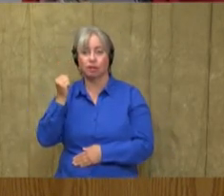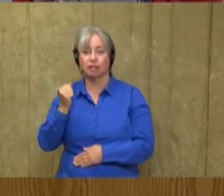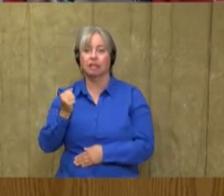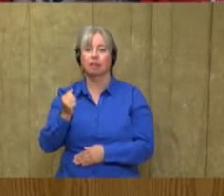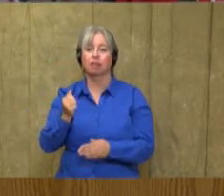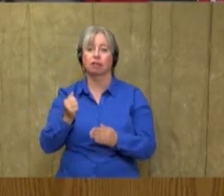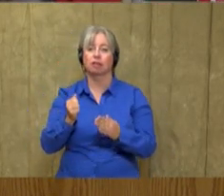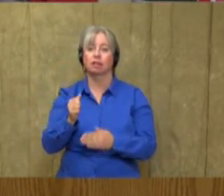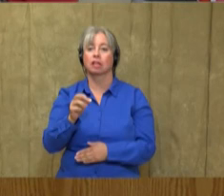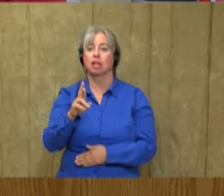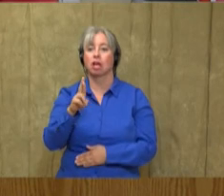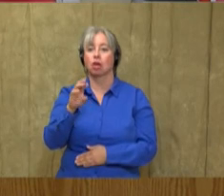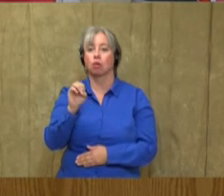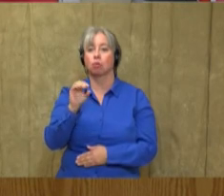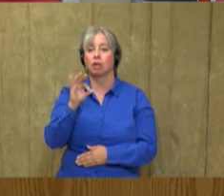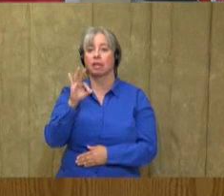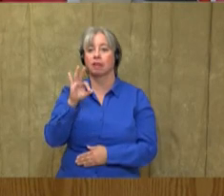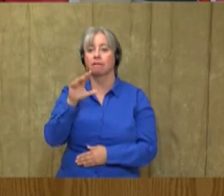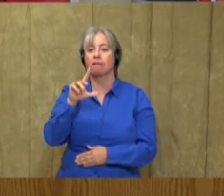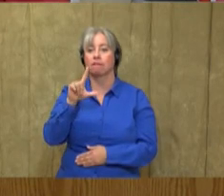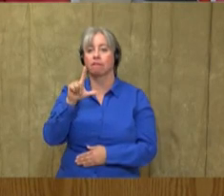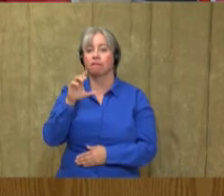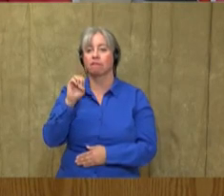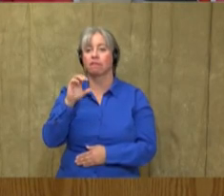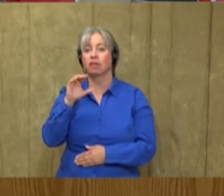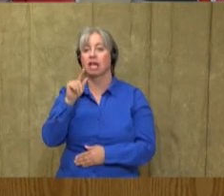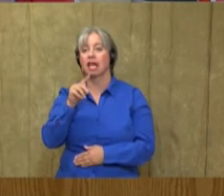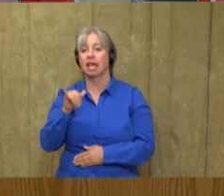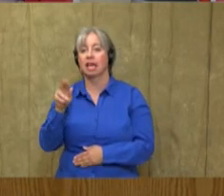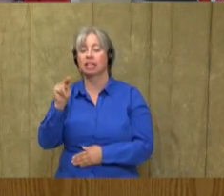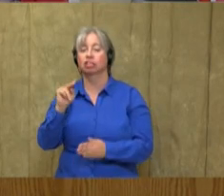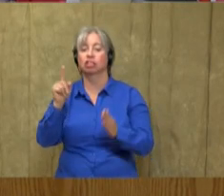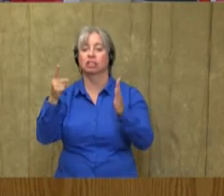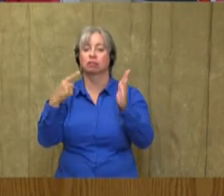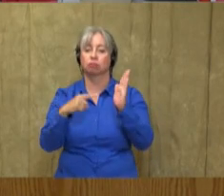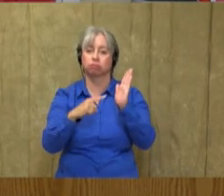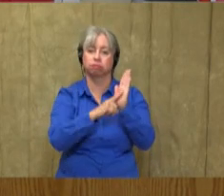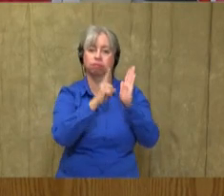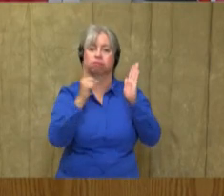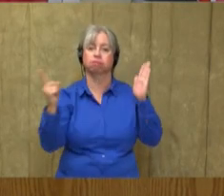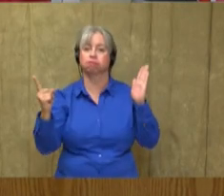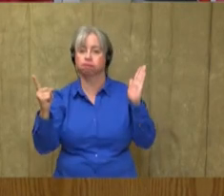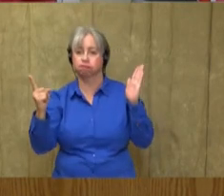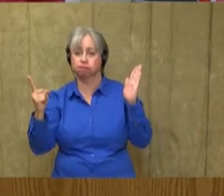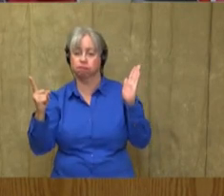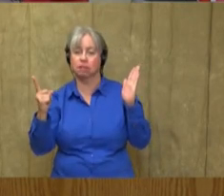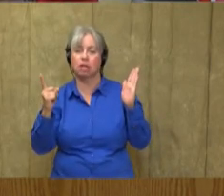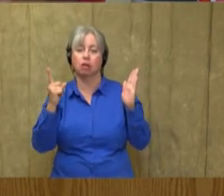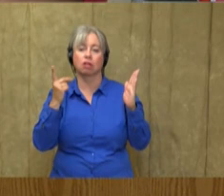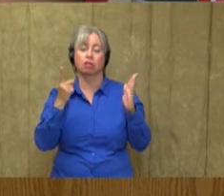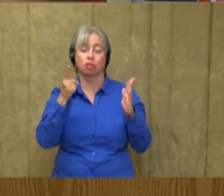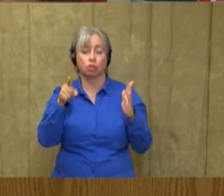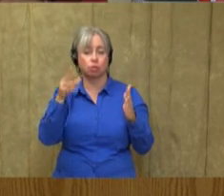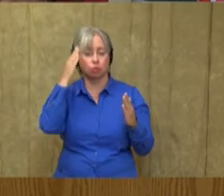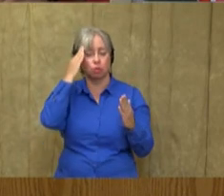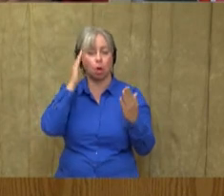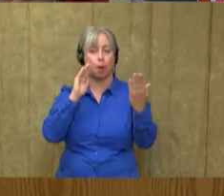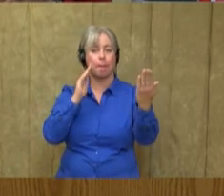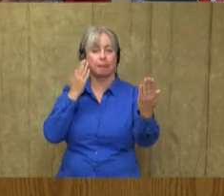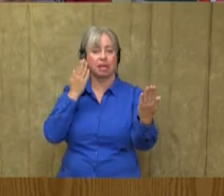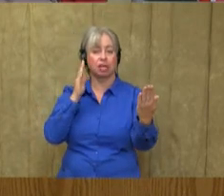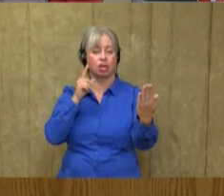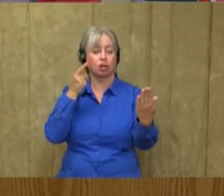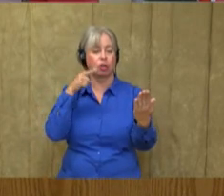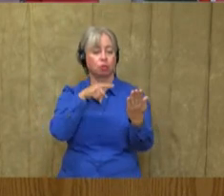this one, reflection. So if we're talking about a reflection, most of the time people think of what we're looking at in a mirror, for example. So we see